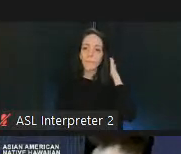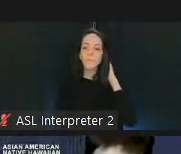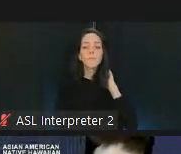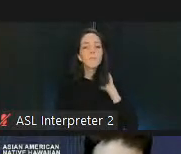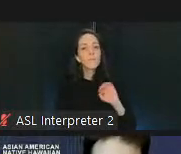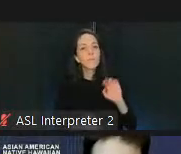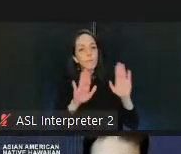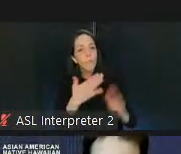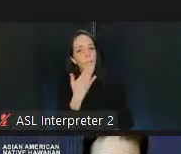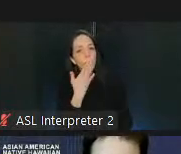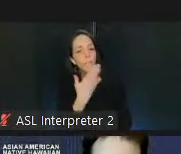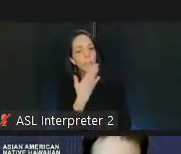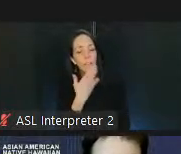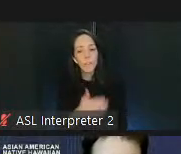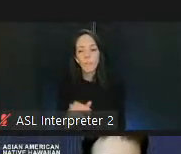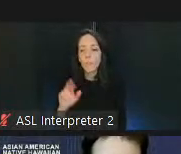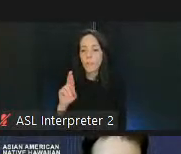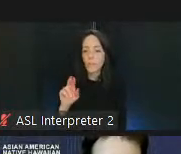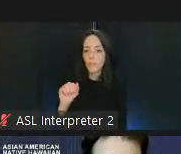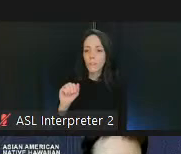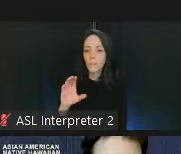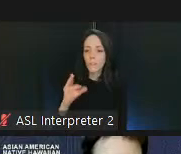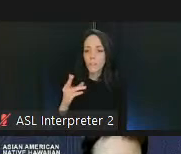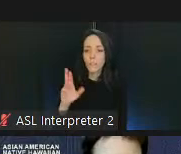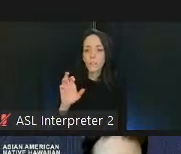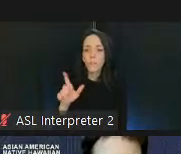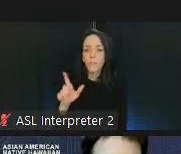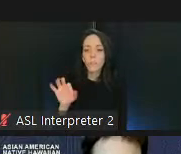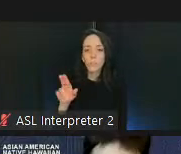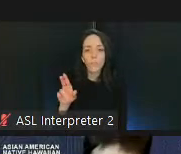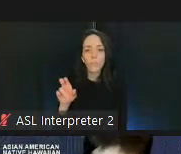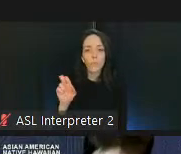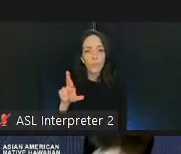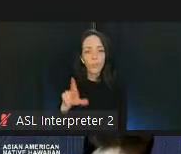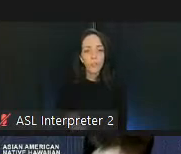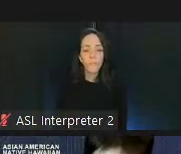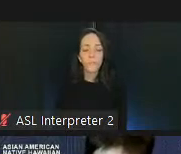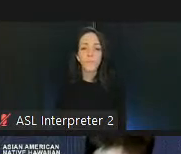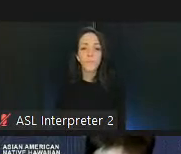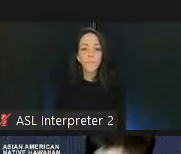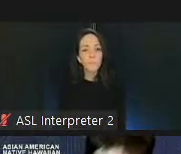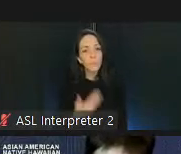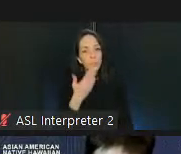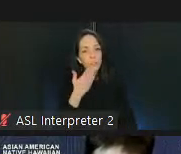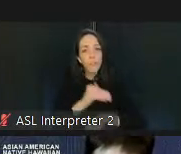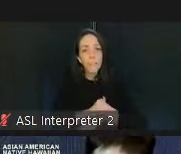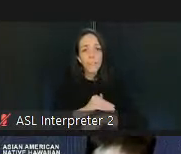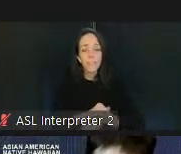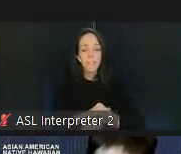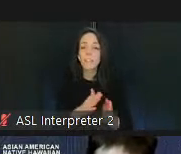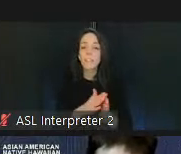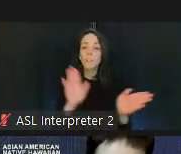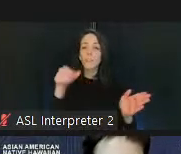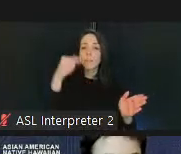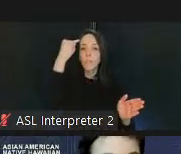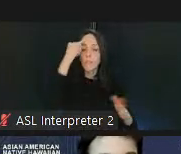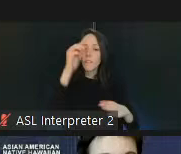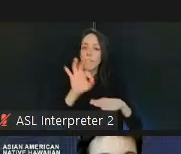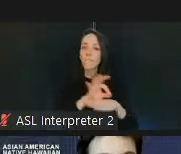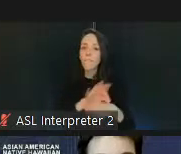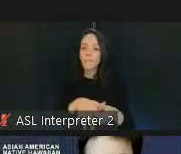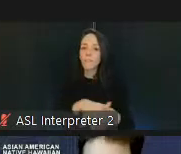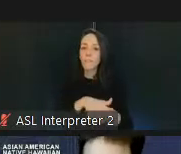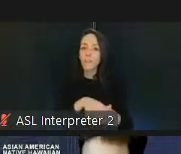much, Mr. Rhodes, and good evening to the committee. The general government functional area includes